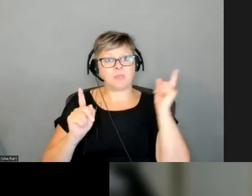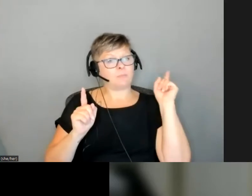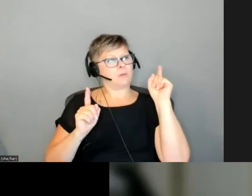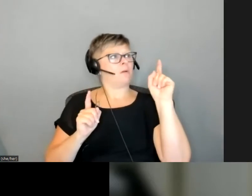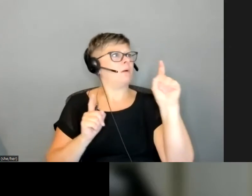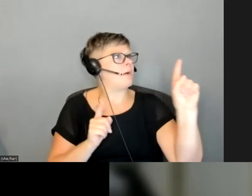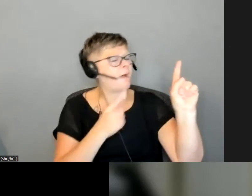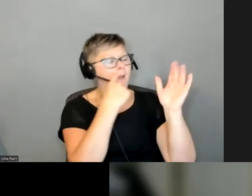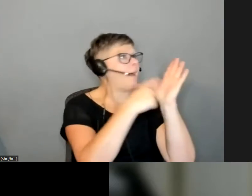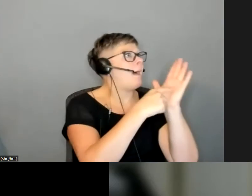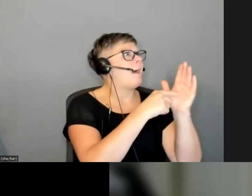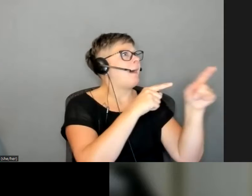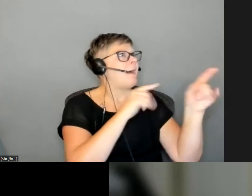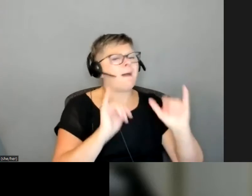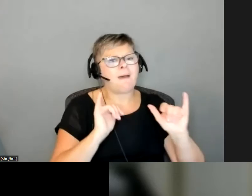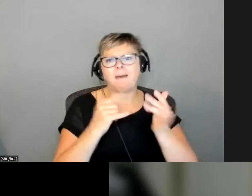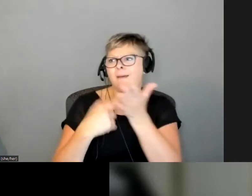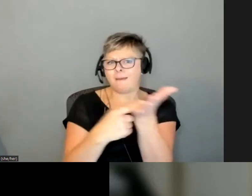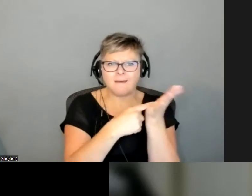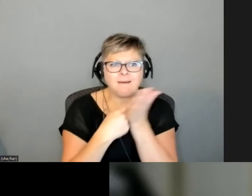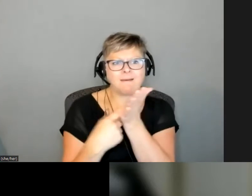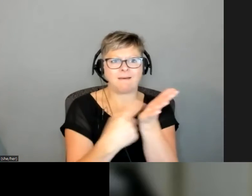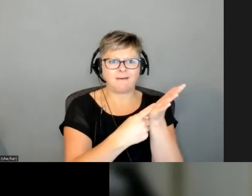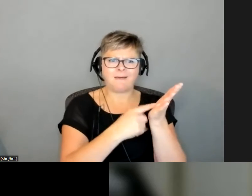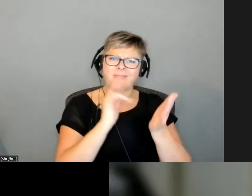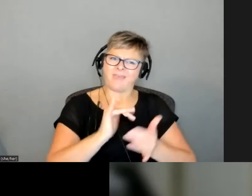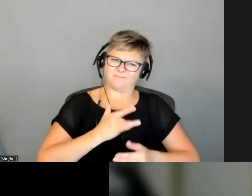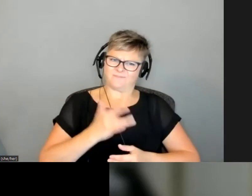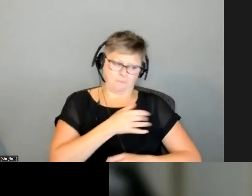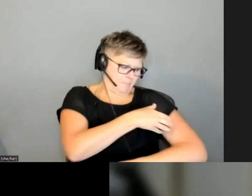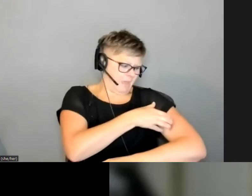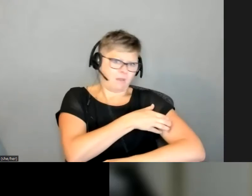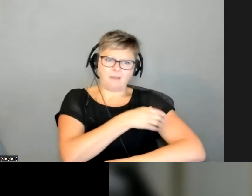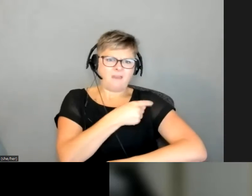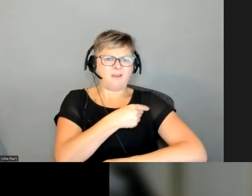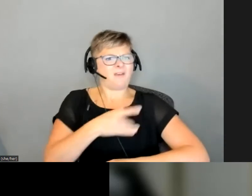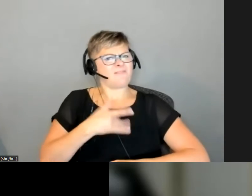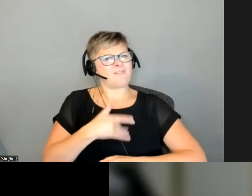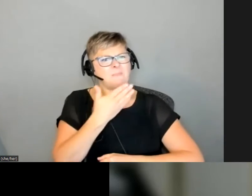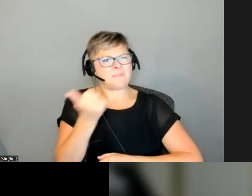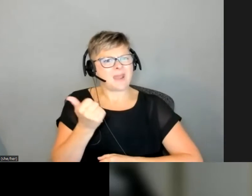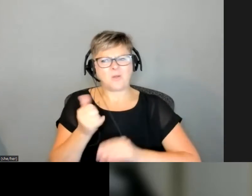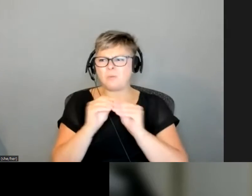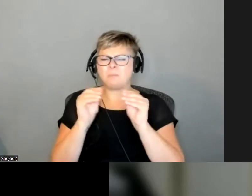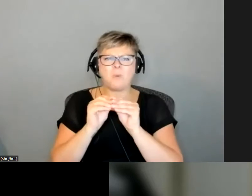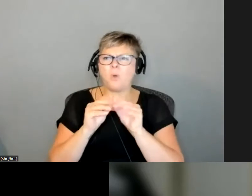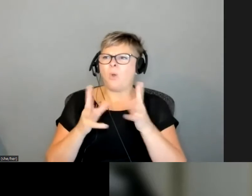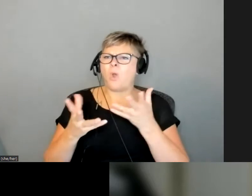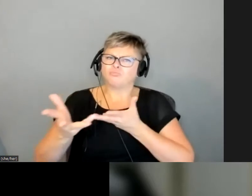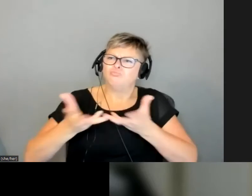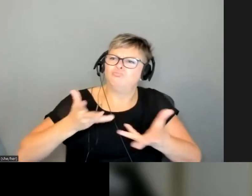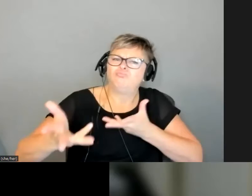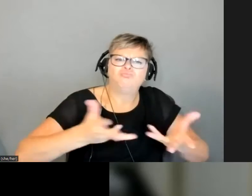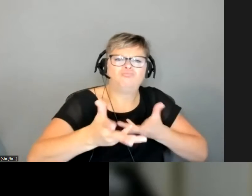noticing. And that the feeling was just so much better and calmer and more engaging.